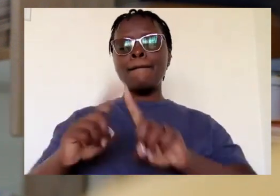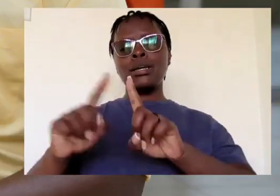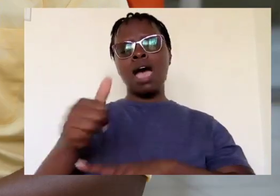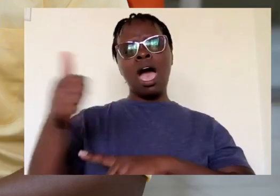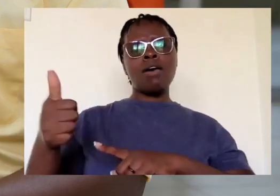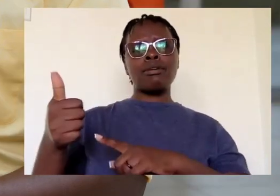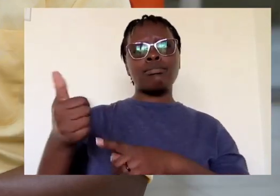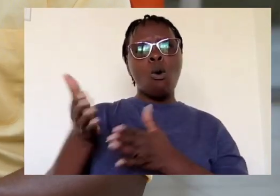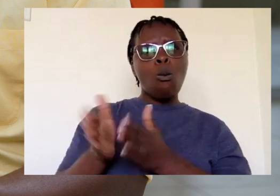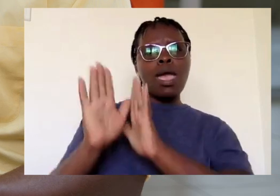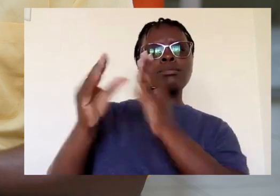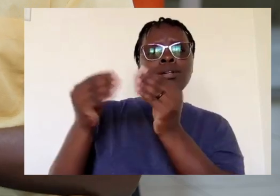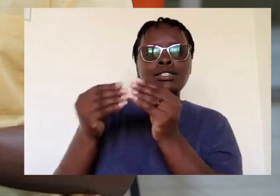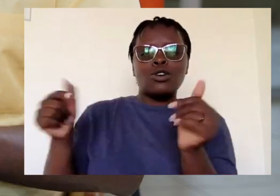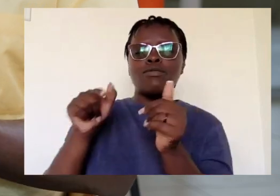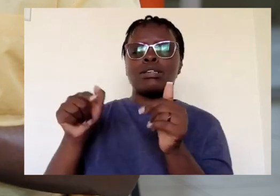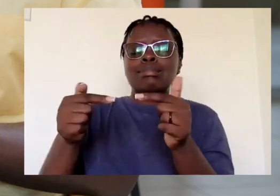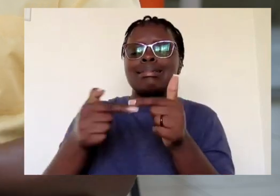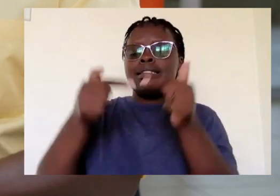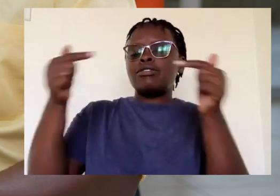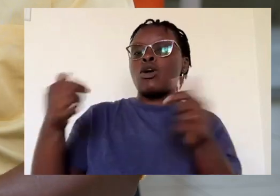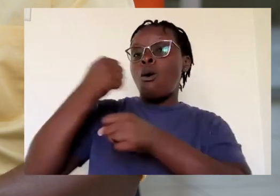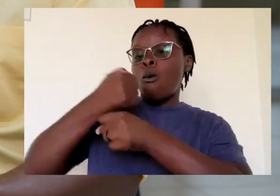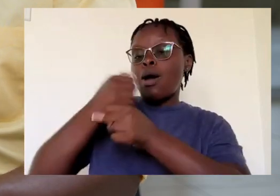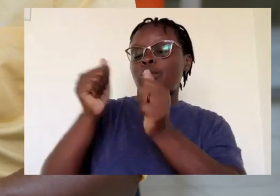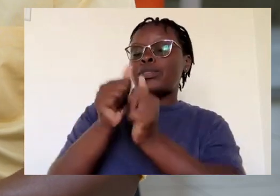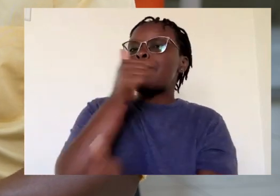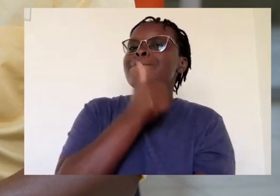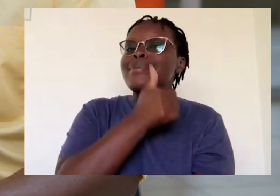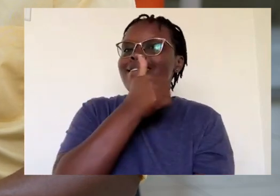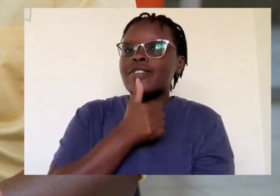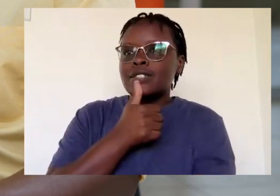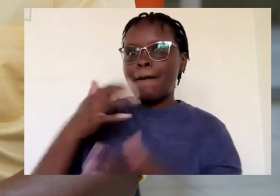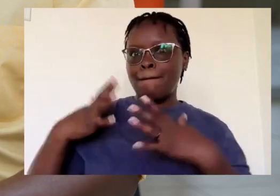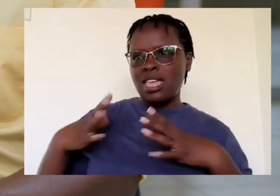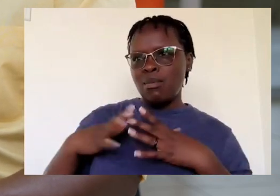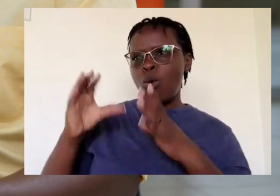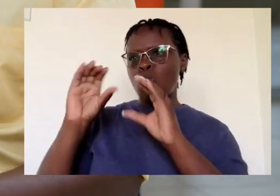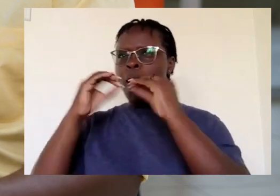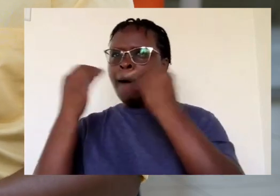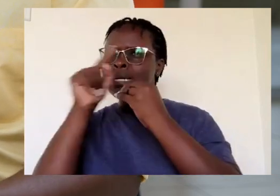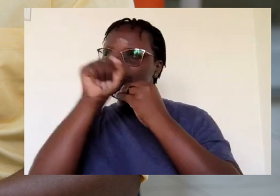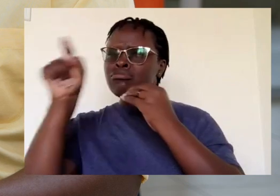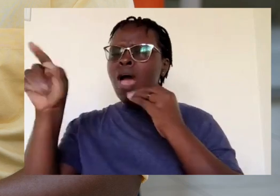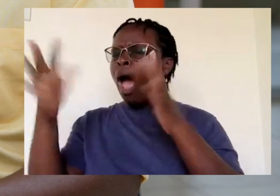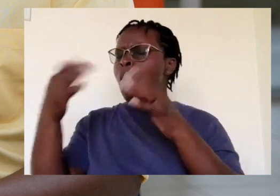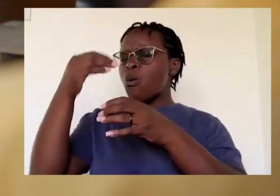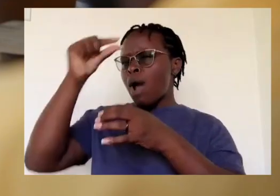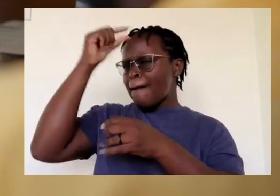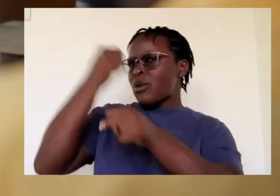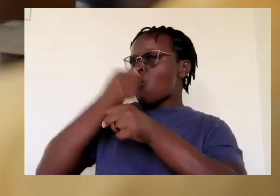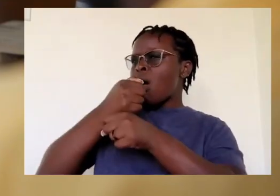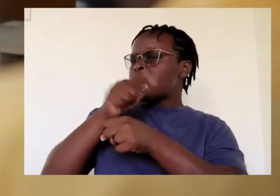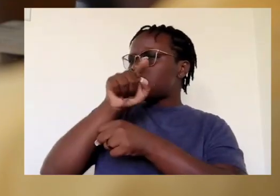obviously another way to address this kind of difference here is working with the private sector. How's government ensuring that this is happening? Yeah,